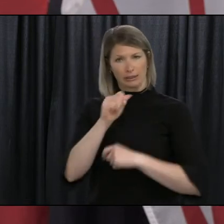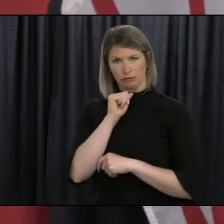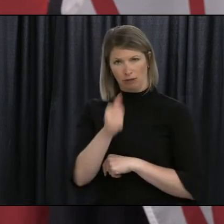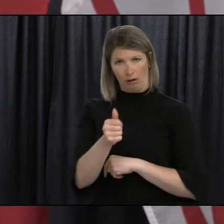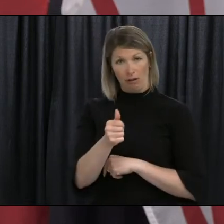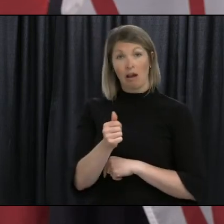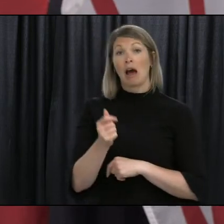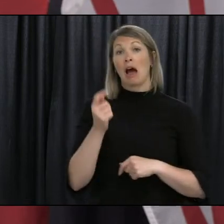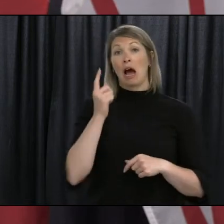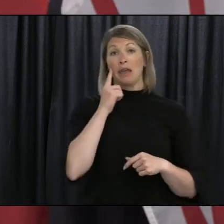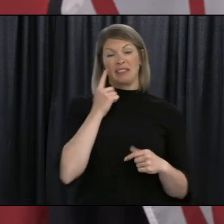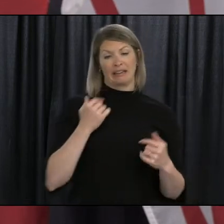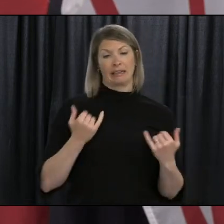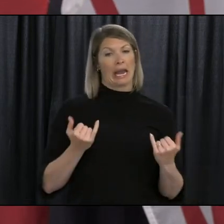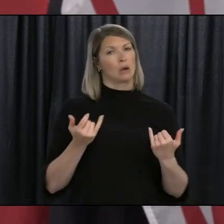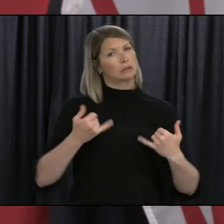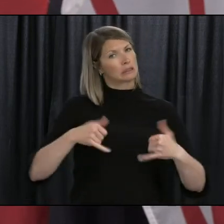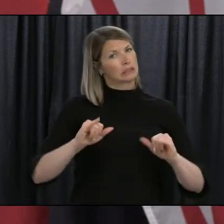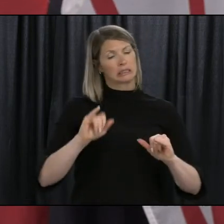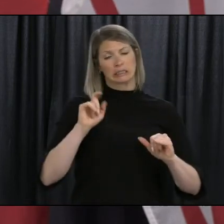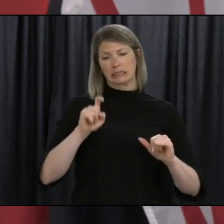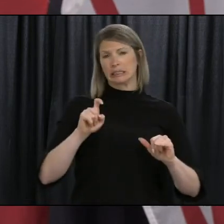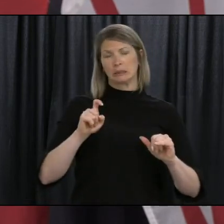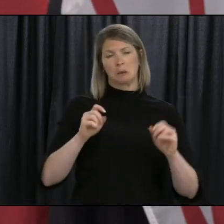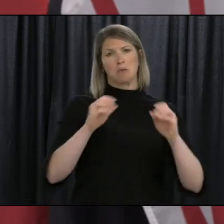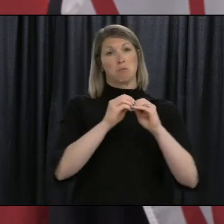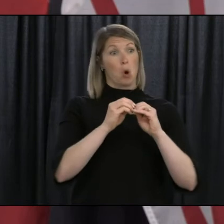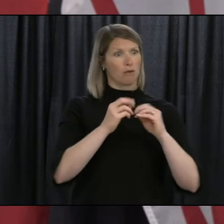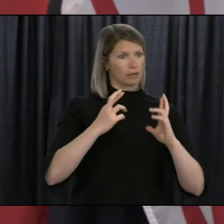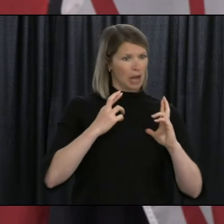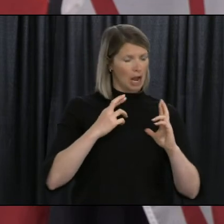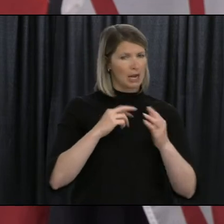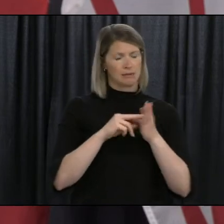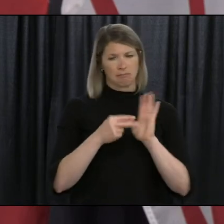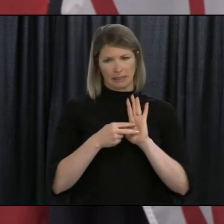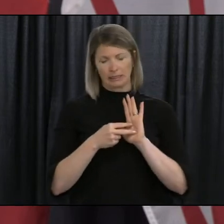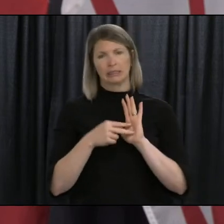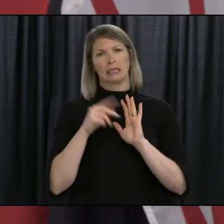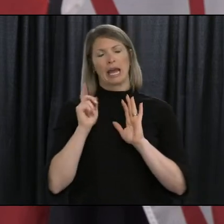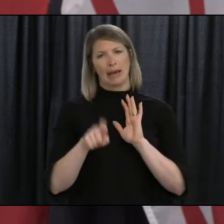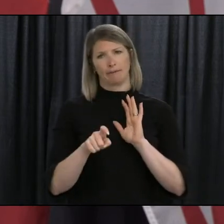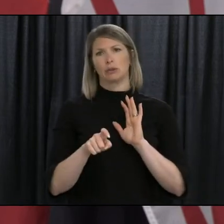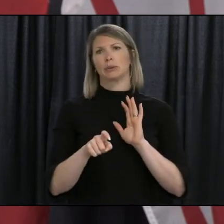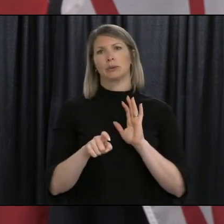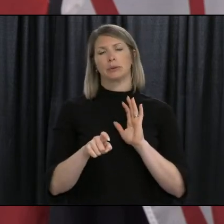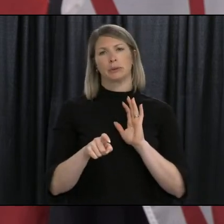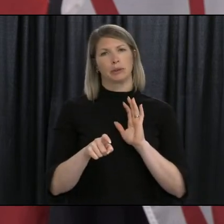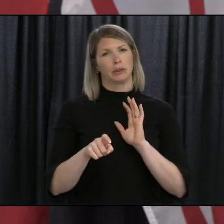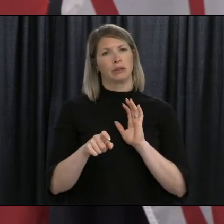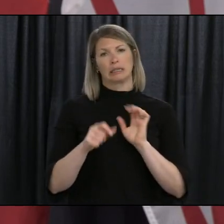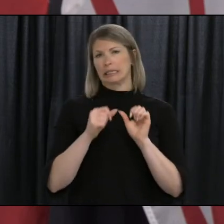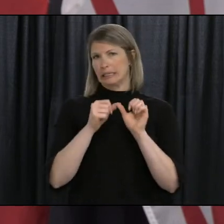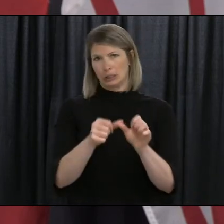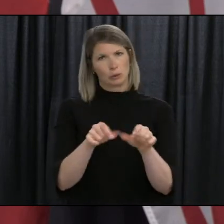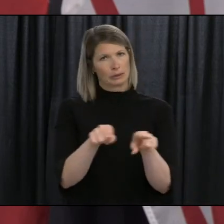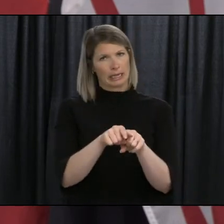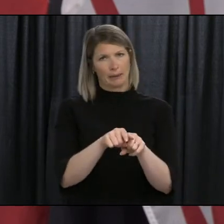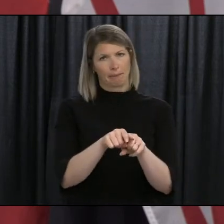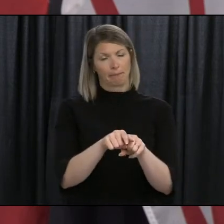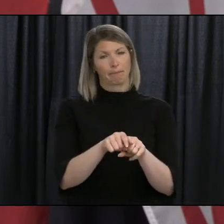more focused on attrition. The agreements in good faith,